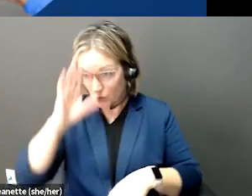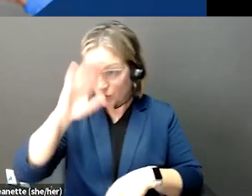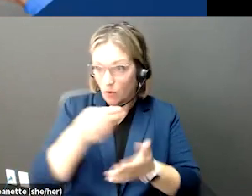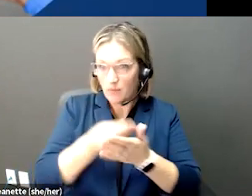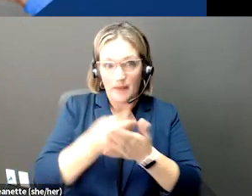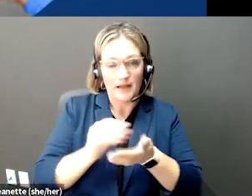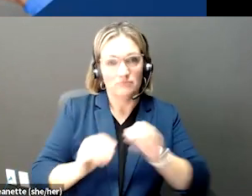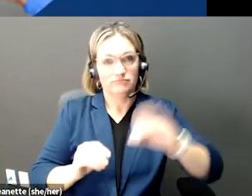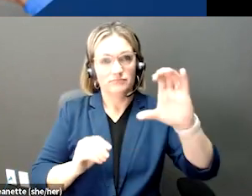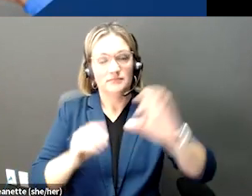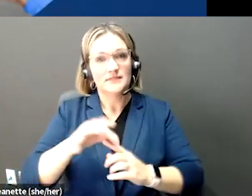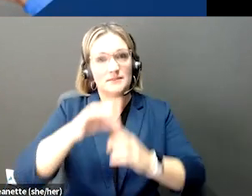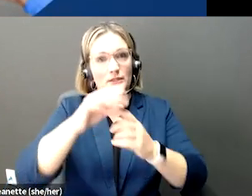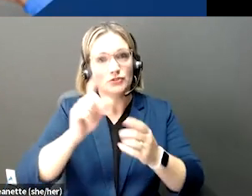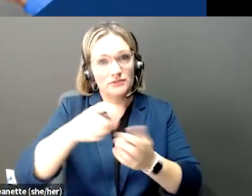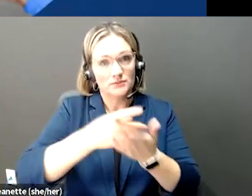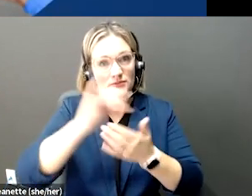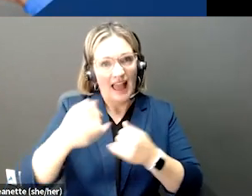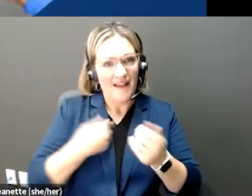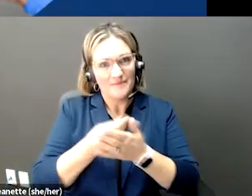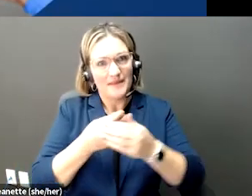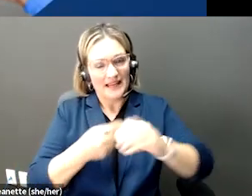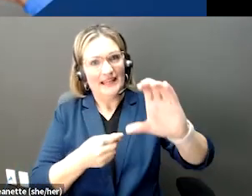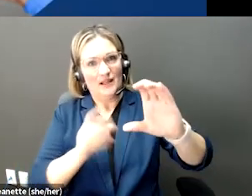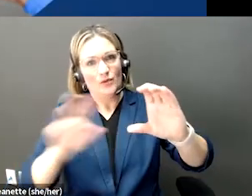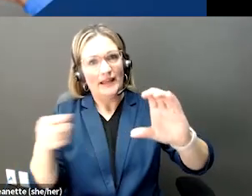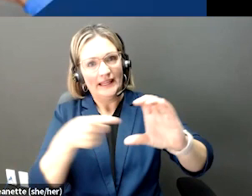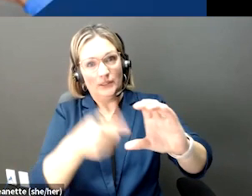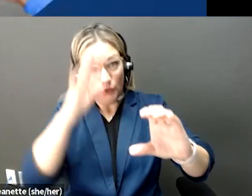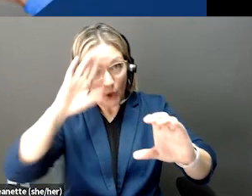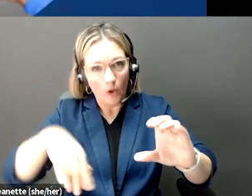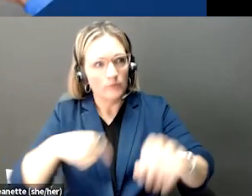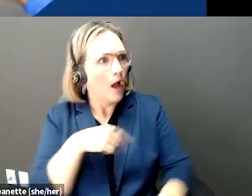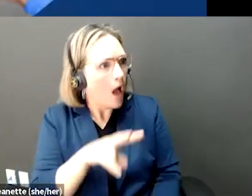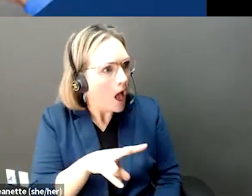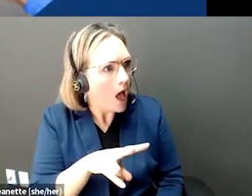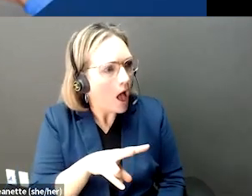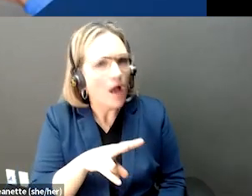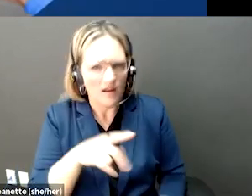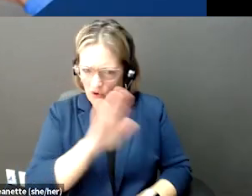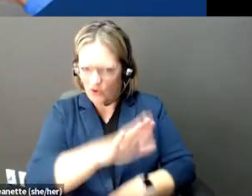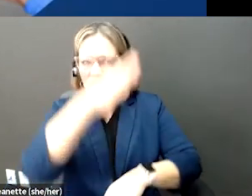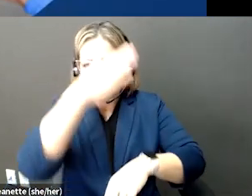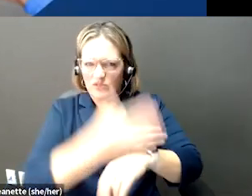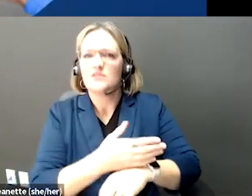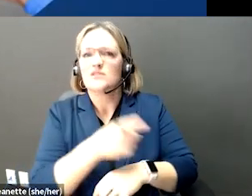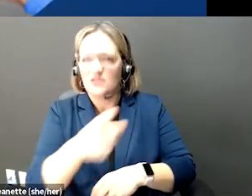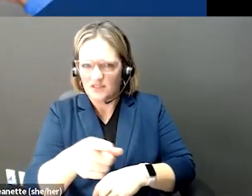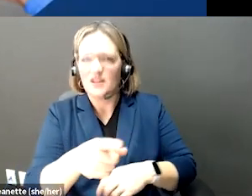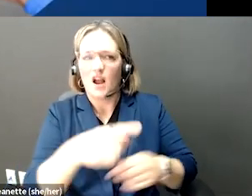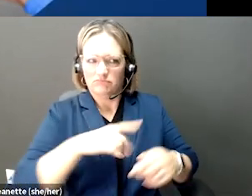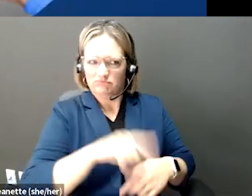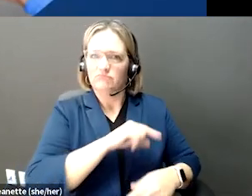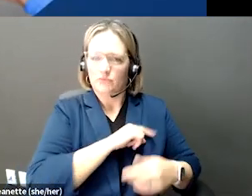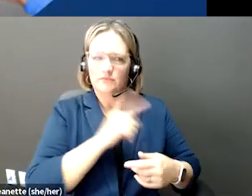stated it's through our union, and she gets funding for her son from the project. She then went over to